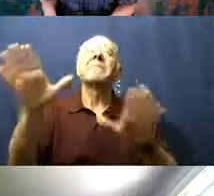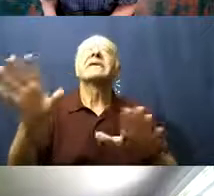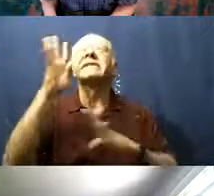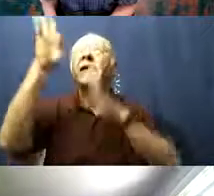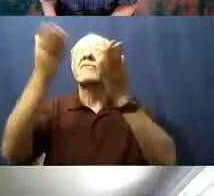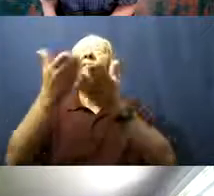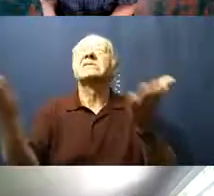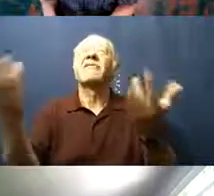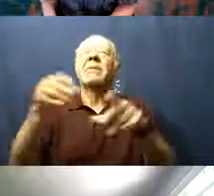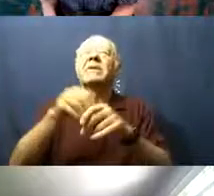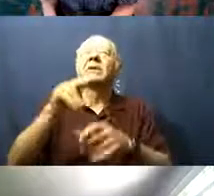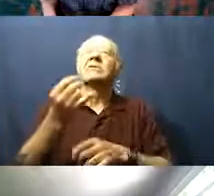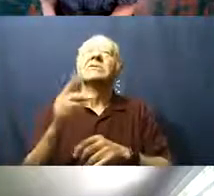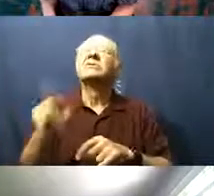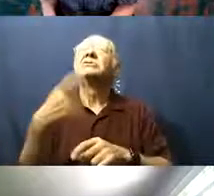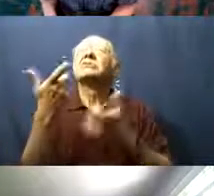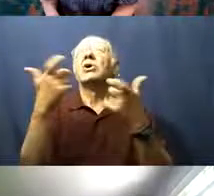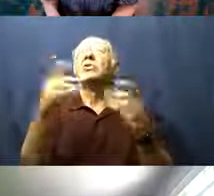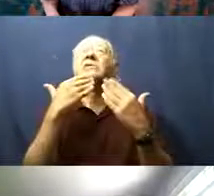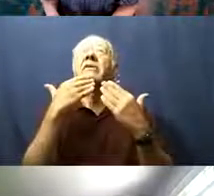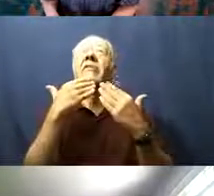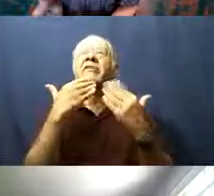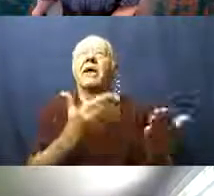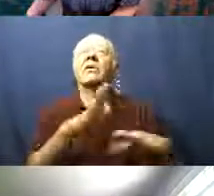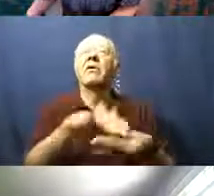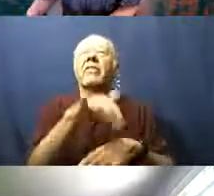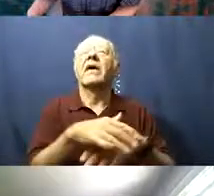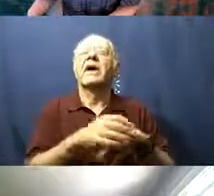and Medicaid. So just a huge thank you on that.